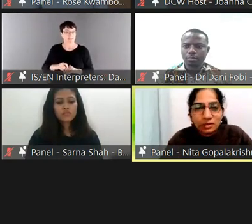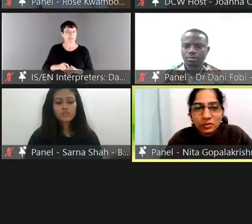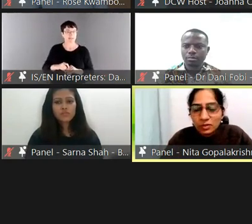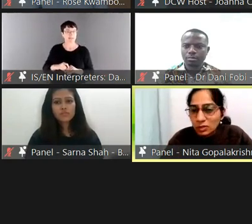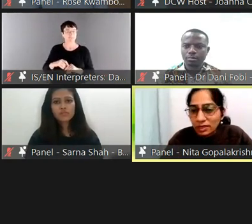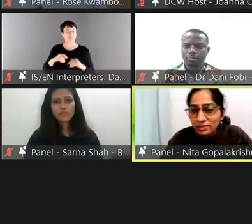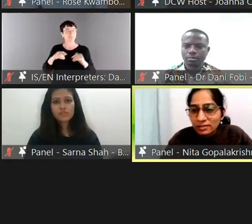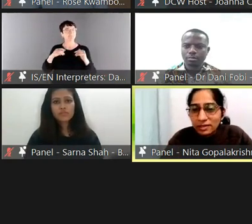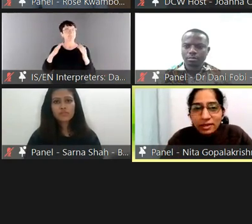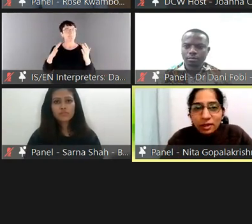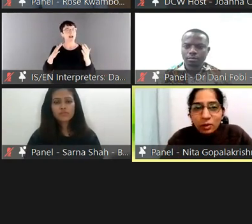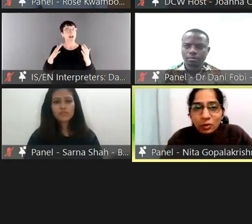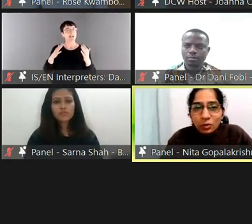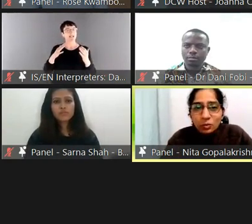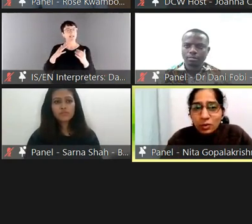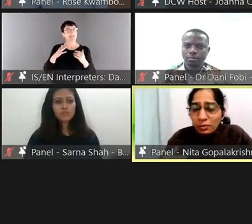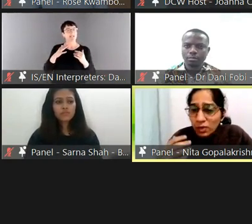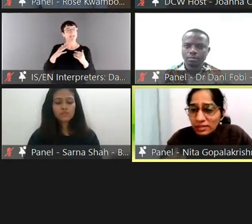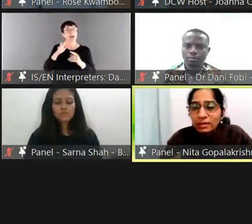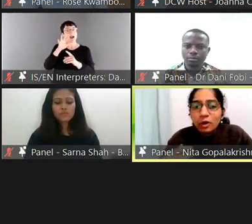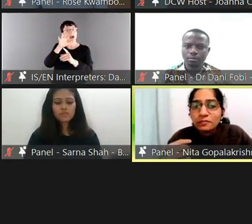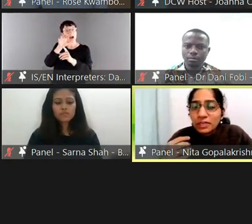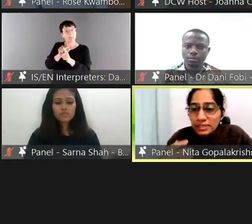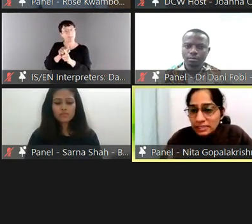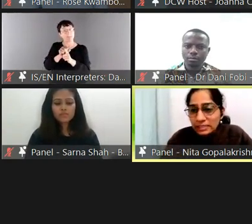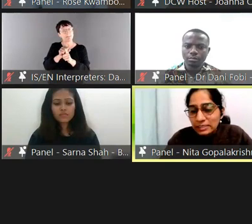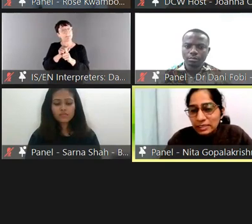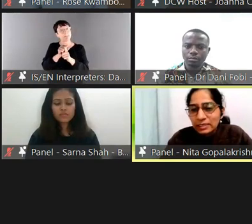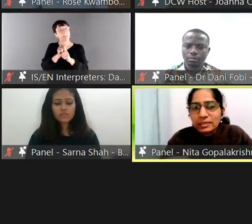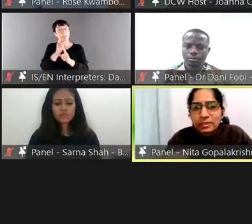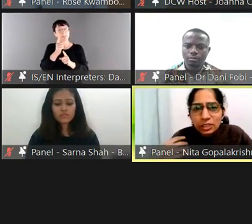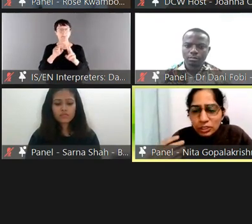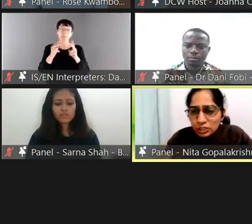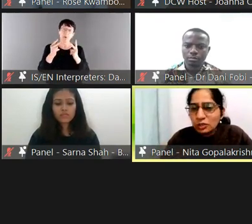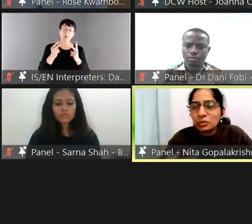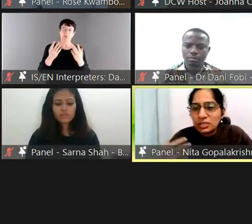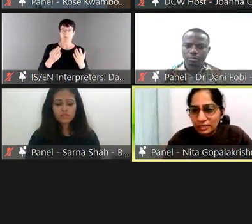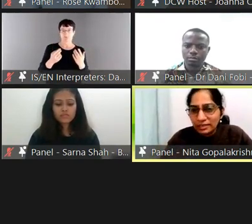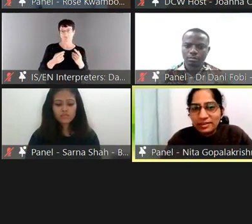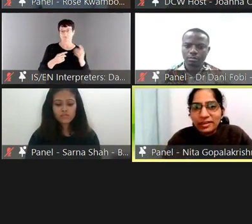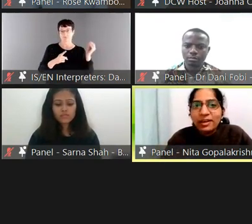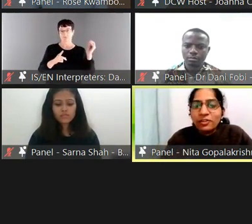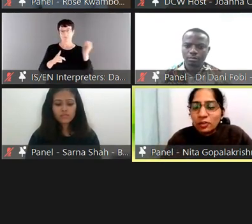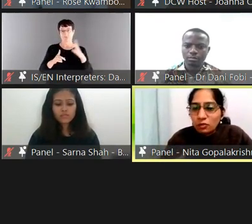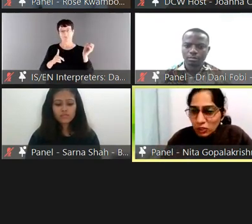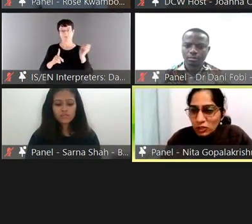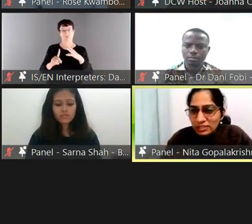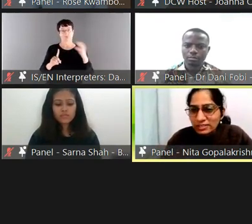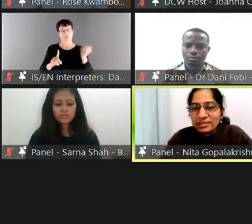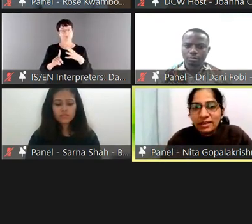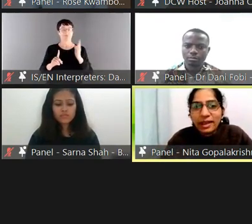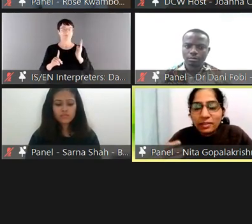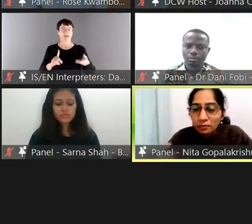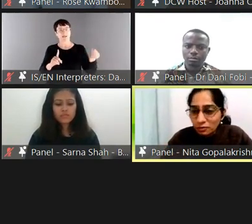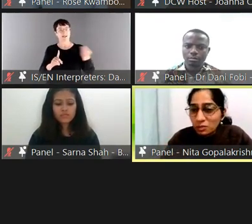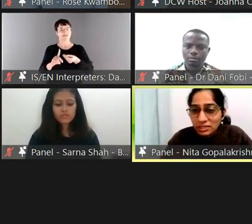that is being given to the child. With a lot of consistency, continuity, the